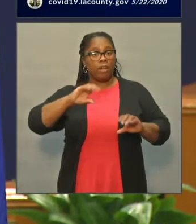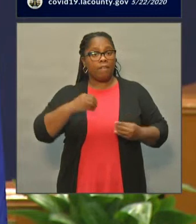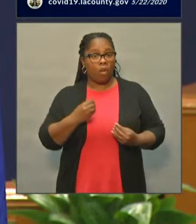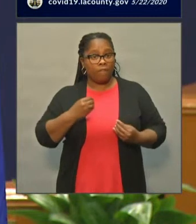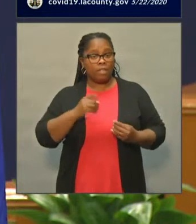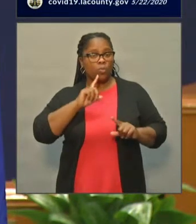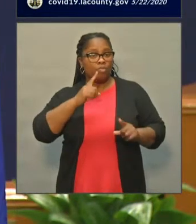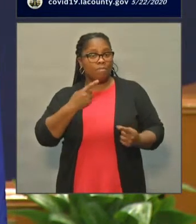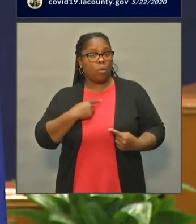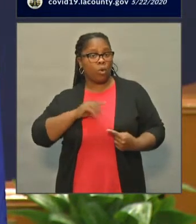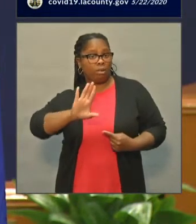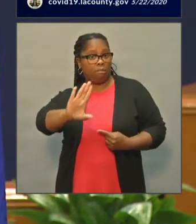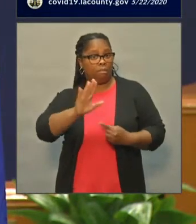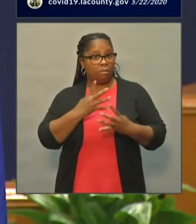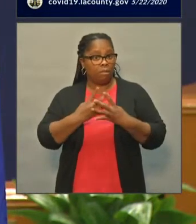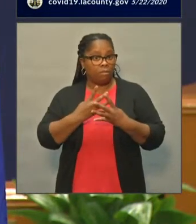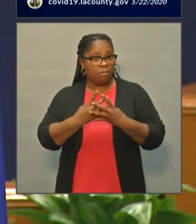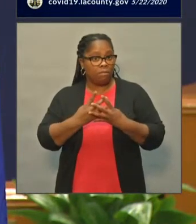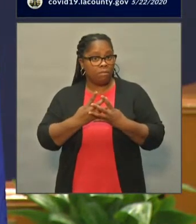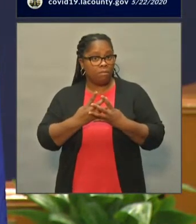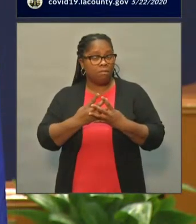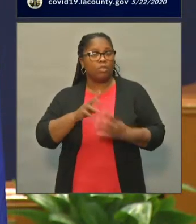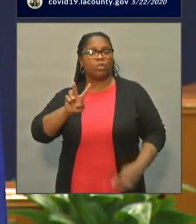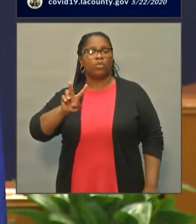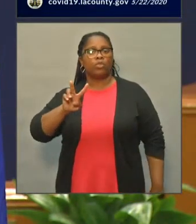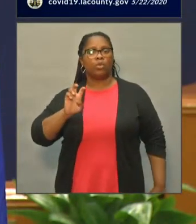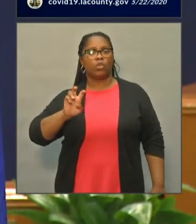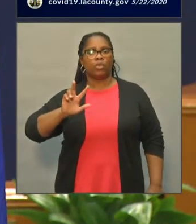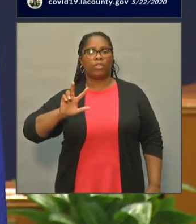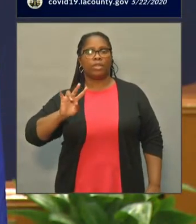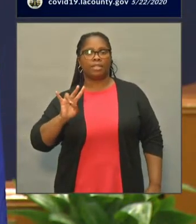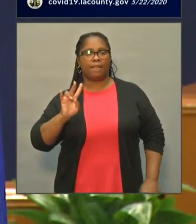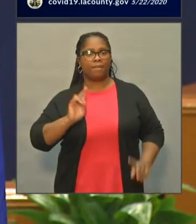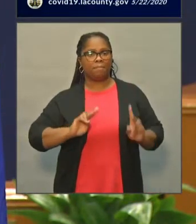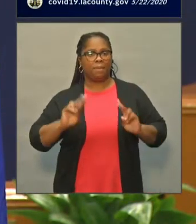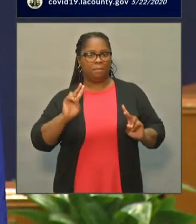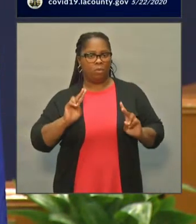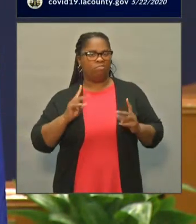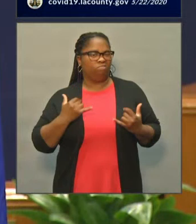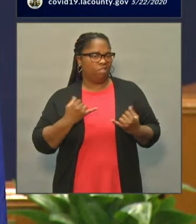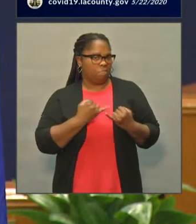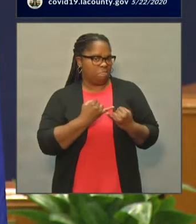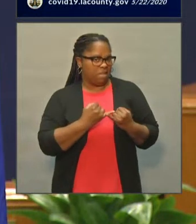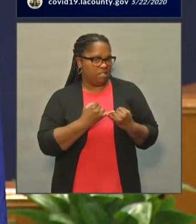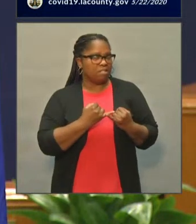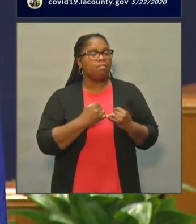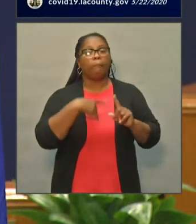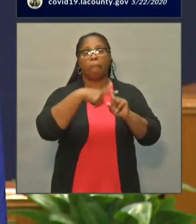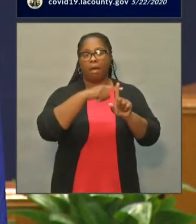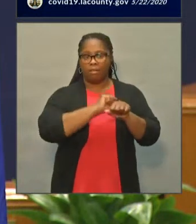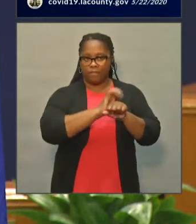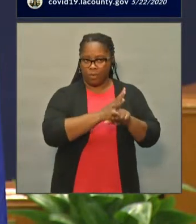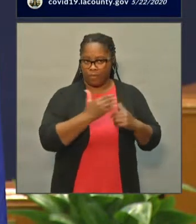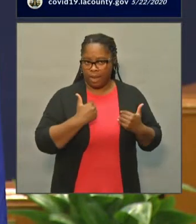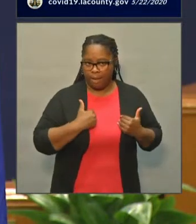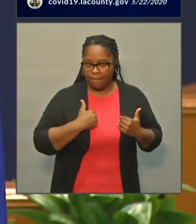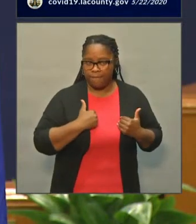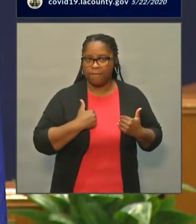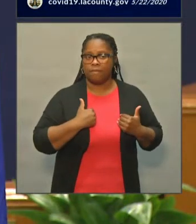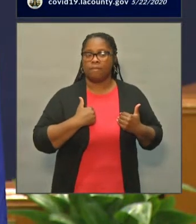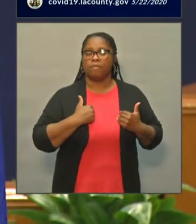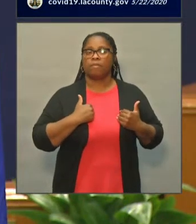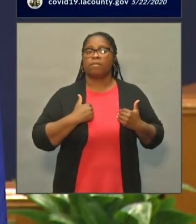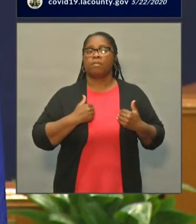is reporting today for their facilities 237 people who are incarcerated have tested positive for